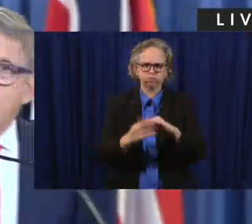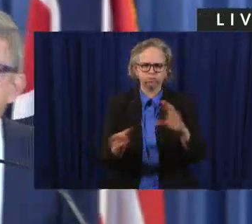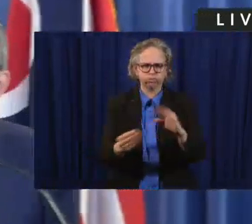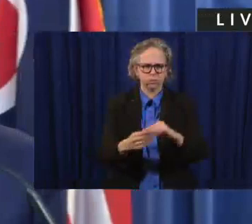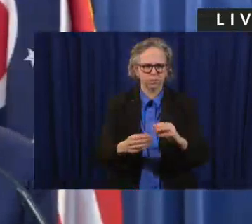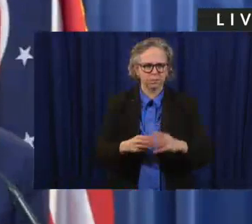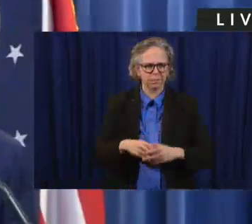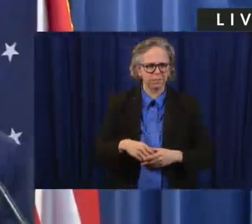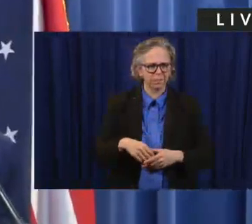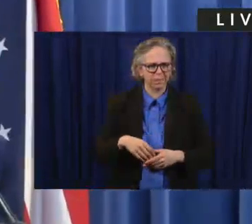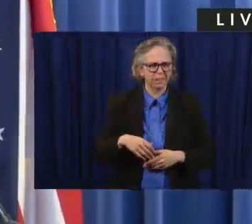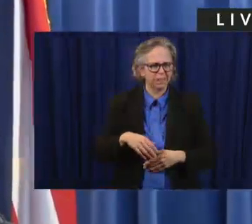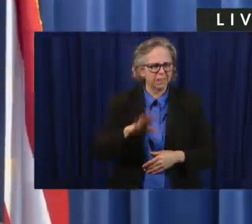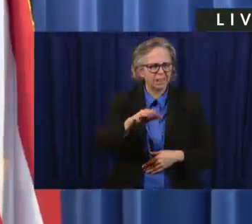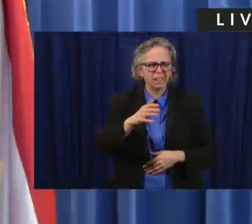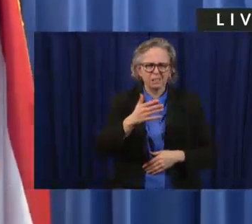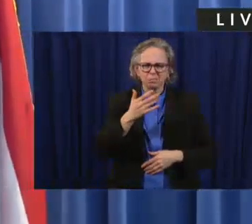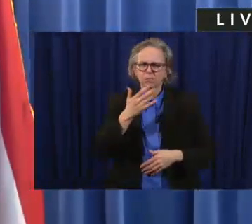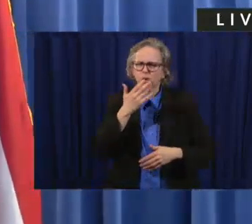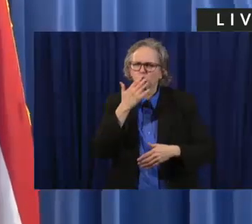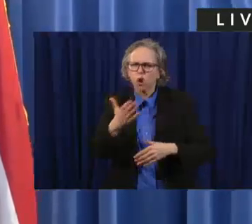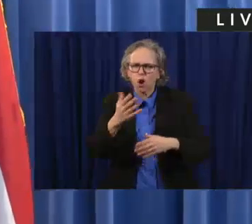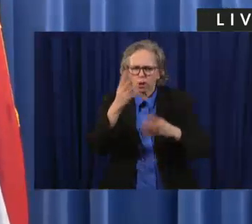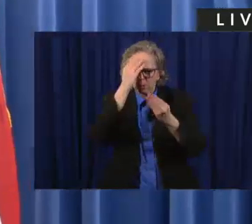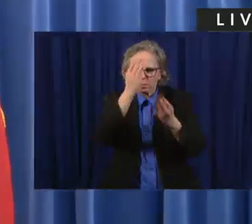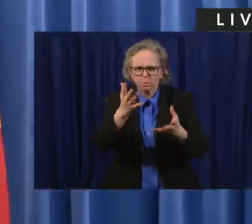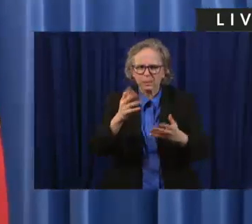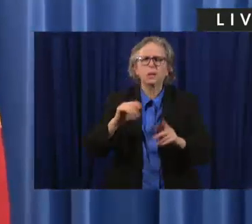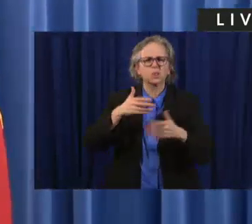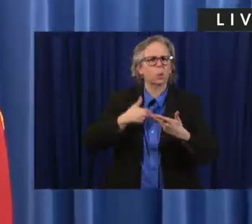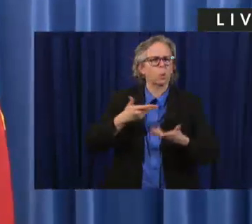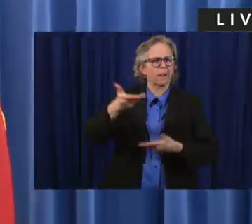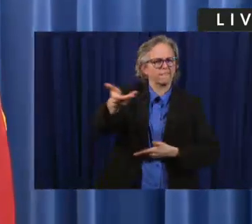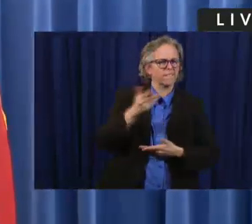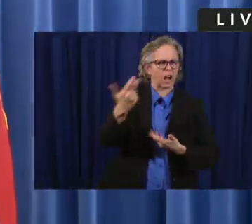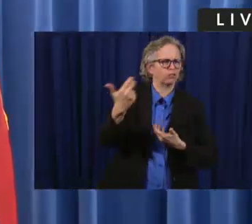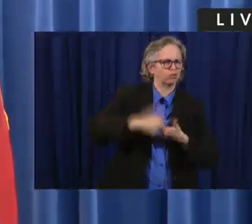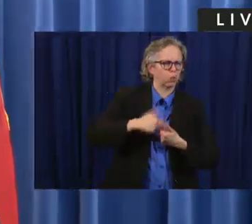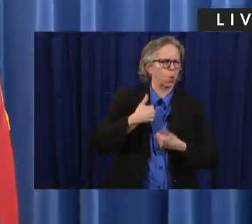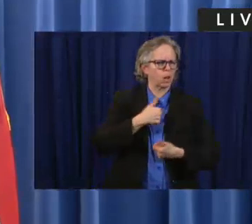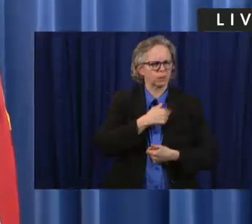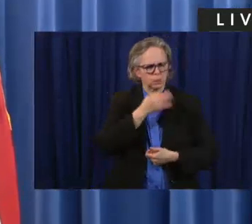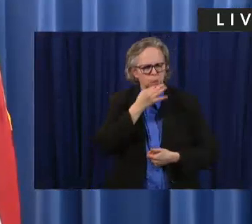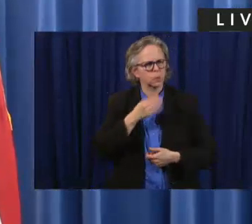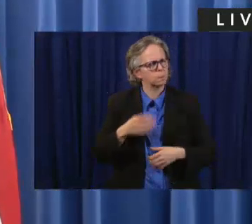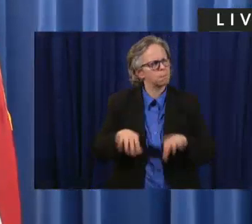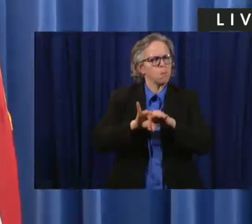comprehensive report when we do that. We'll try to do that in the next few days. Thank you.